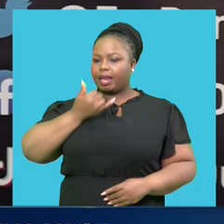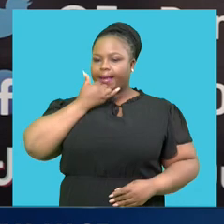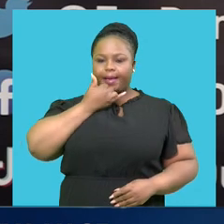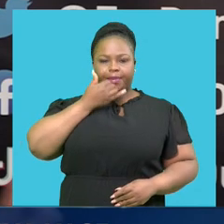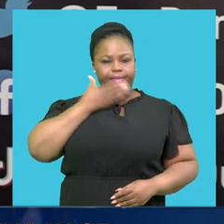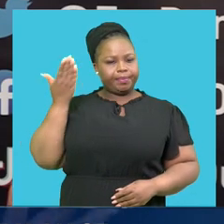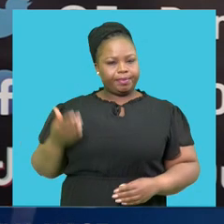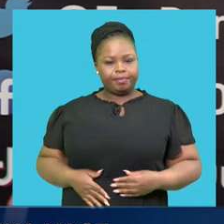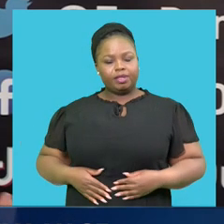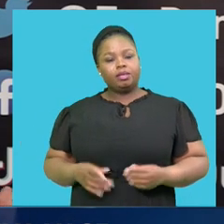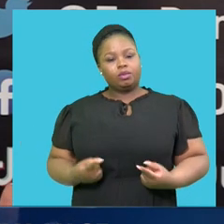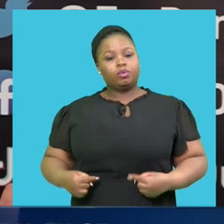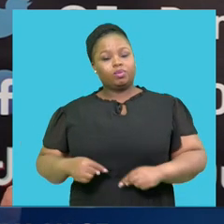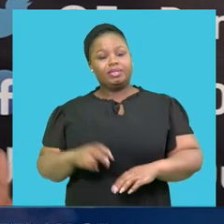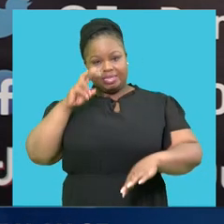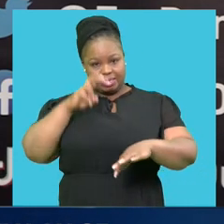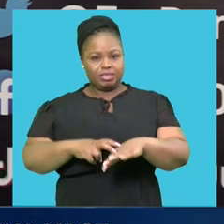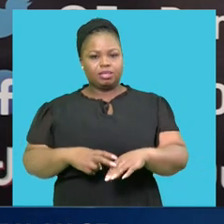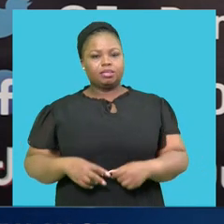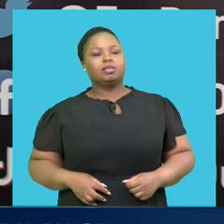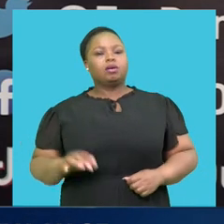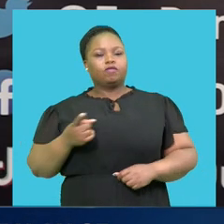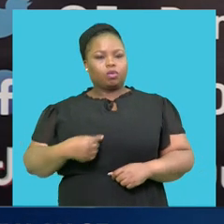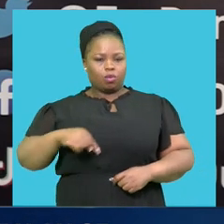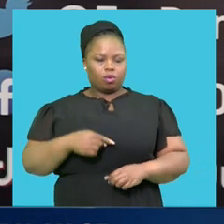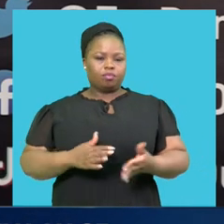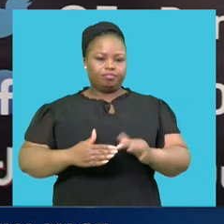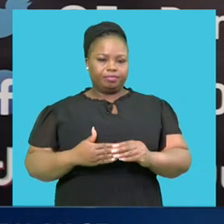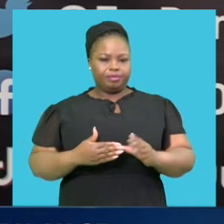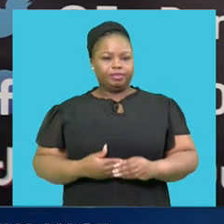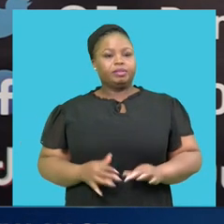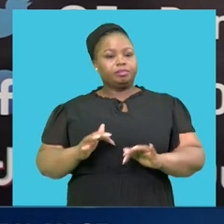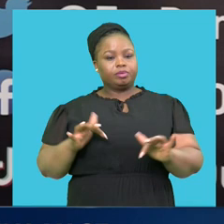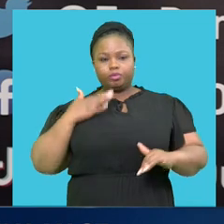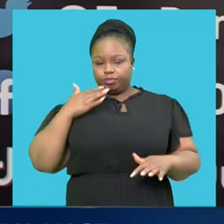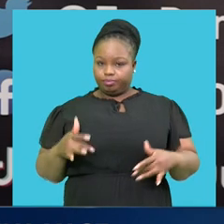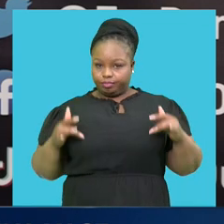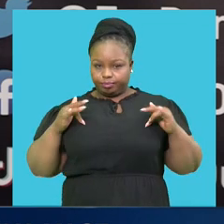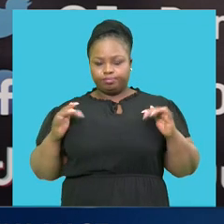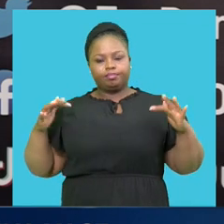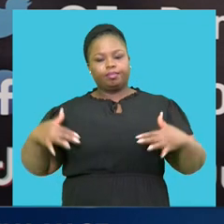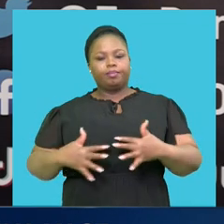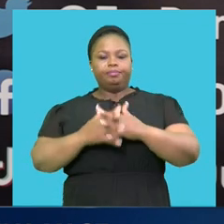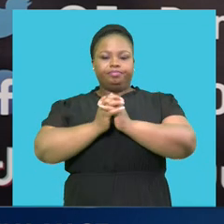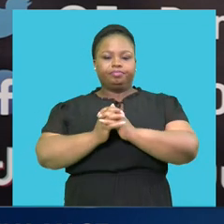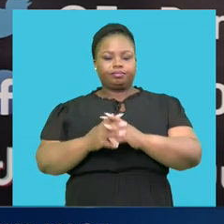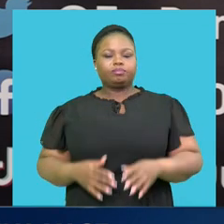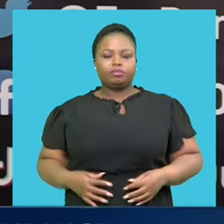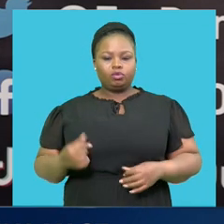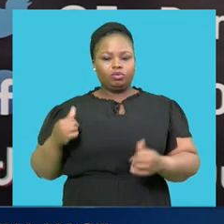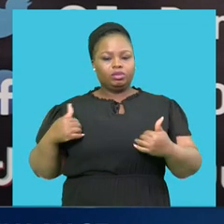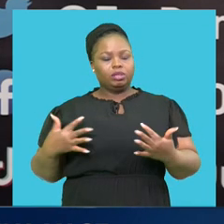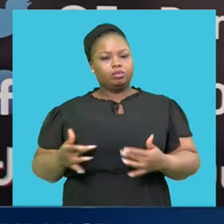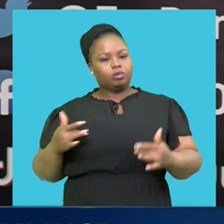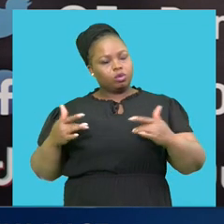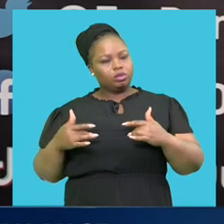city. And the need for us as the citizens and the residents and the people who live in the city to come together and to start not only sharing